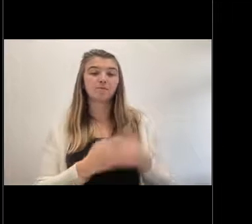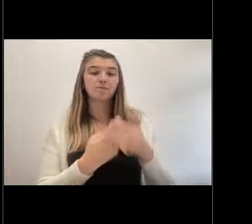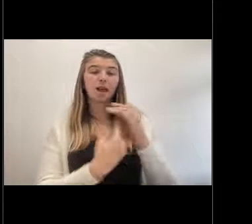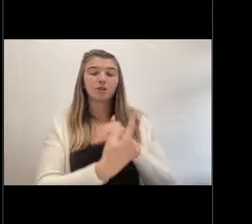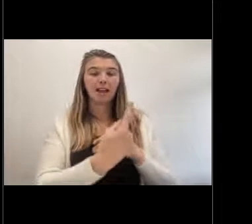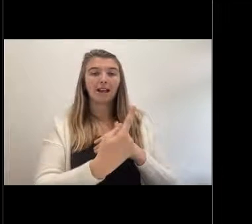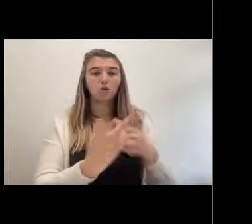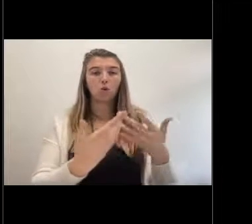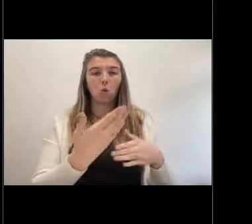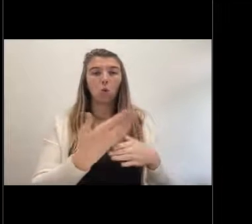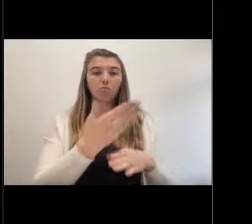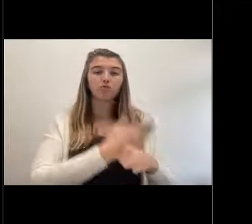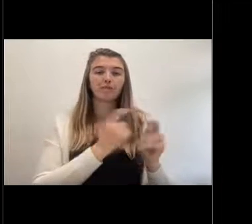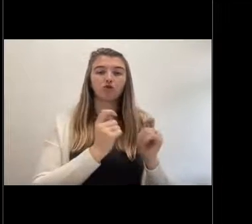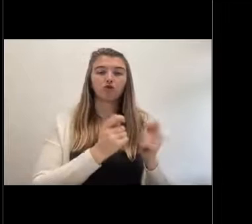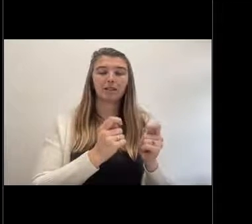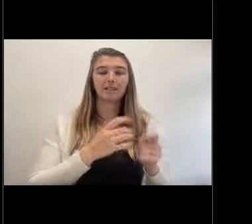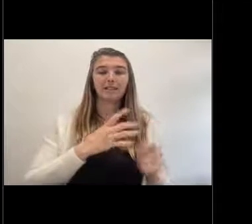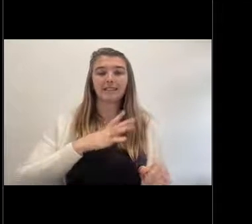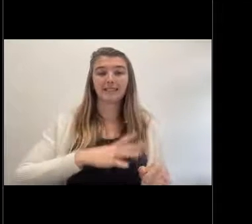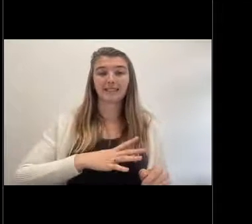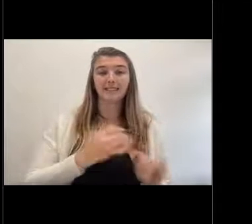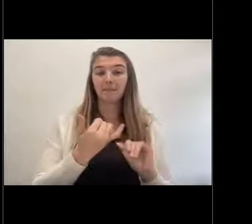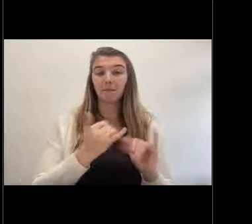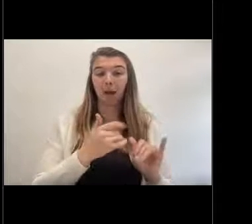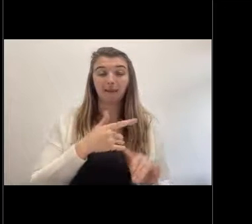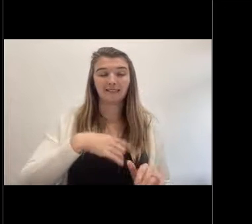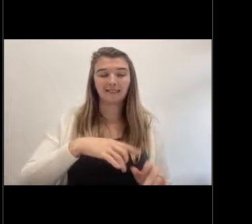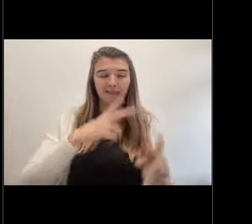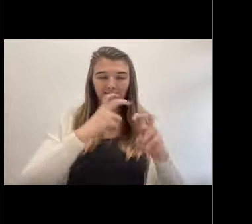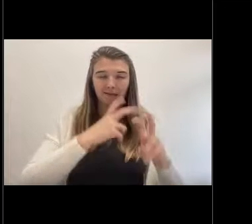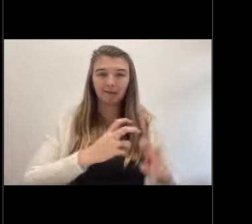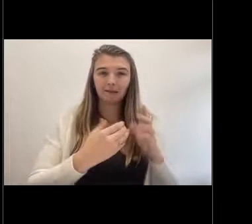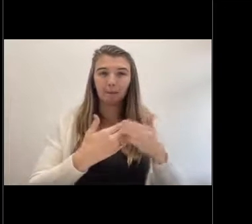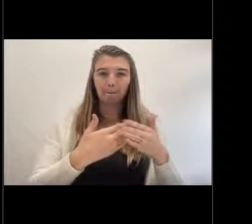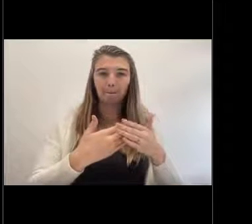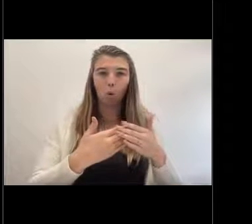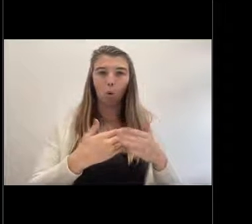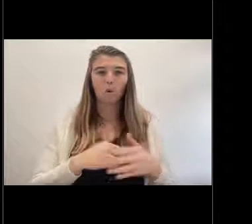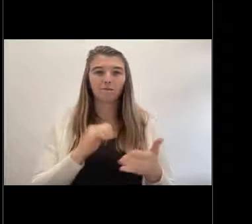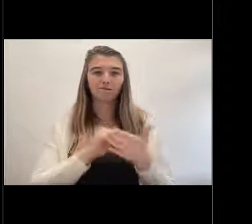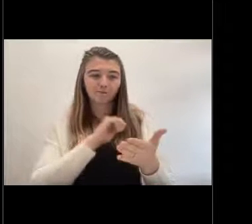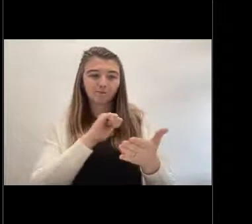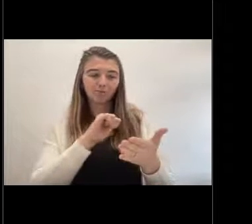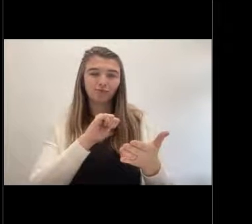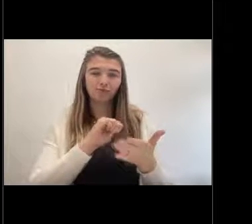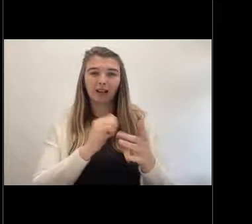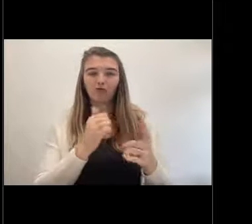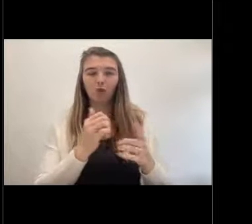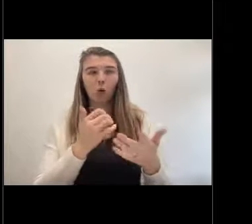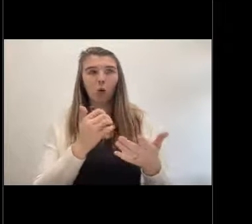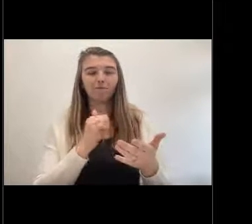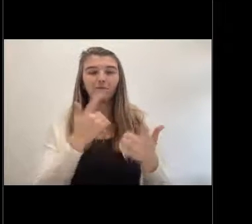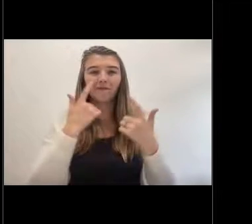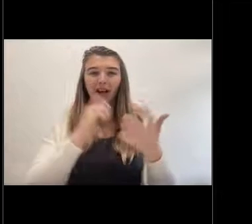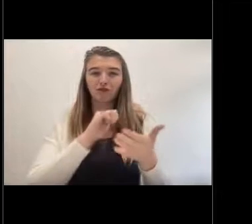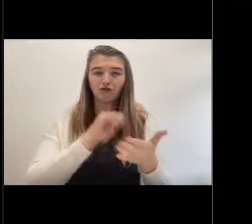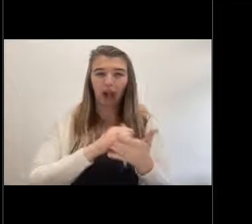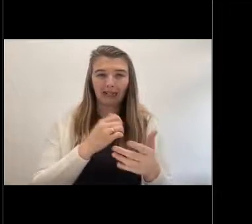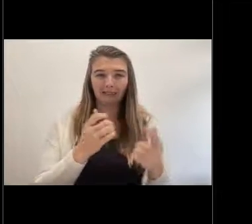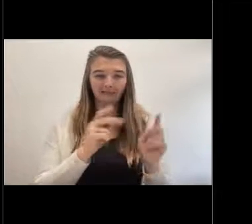digestion, H2O oxidation, or Fenton reagent. FTIR and micro-FTIR are one of the most